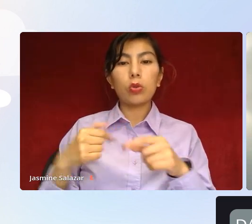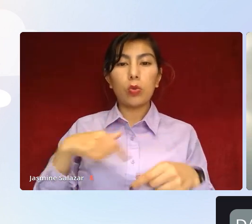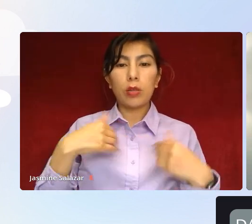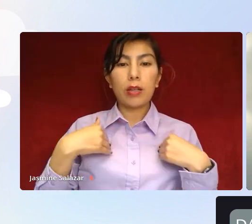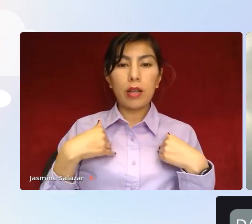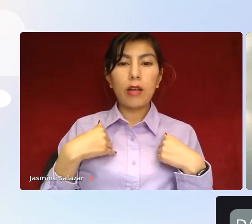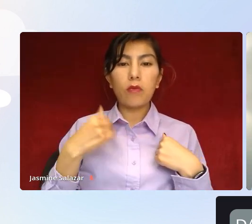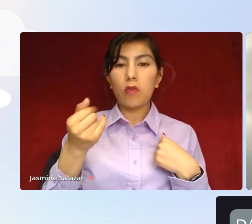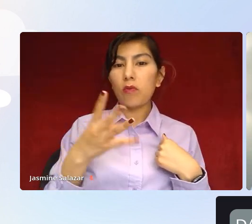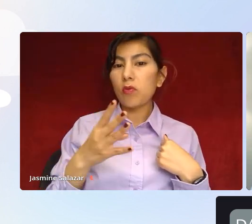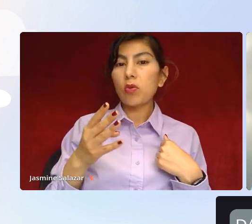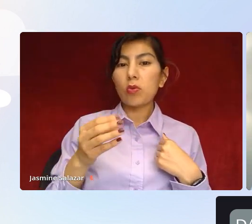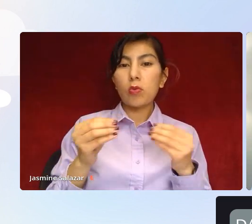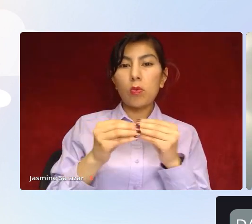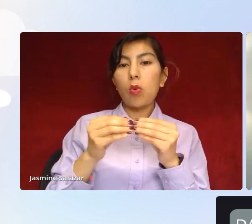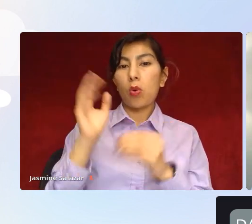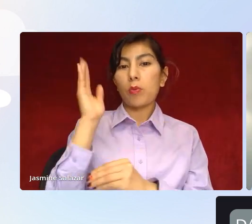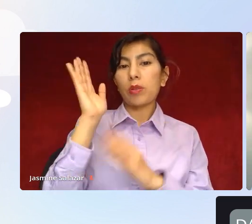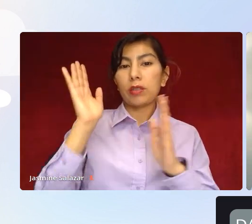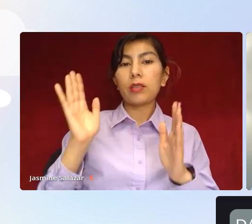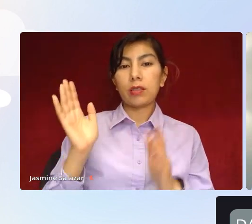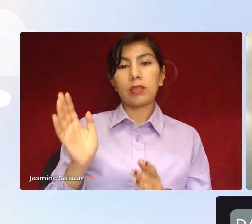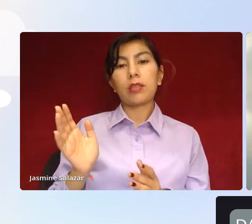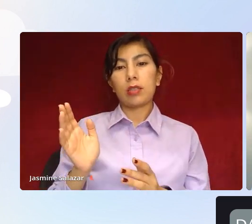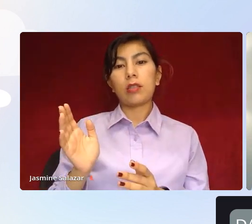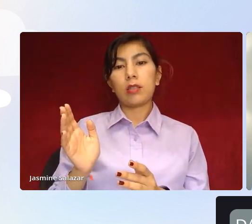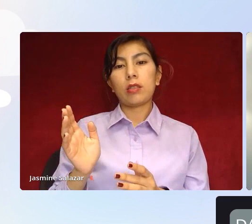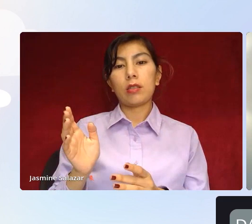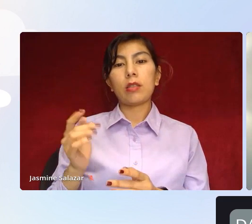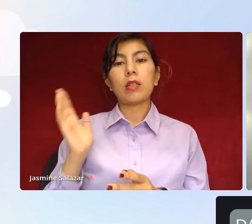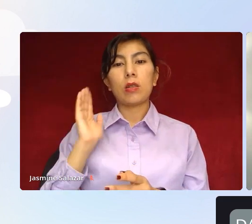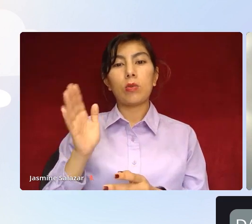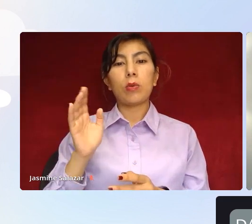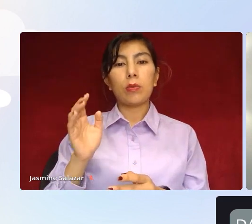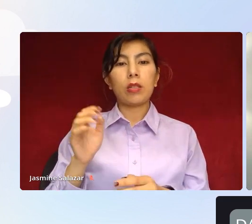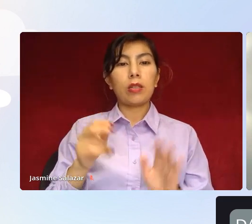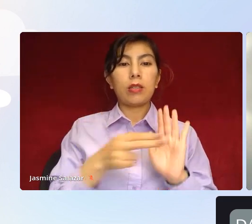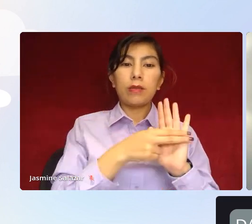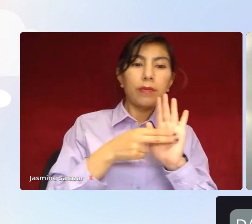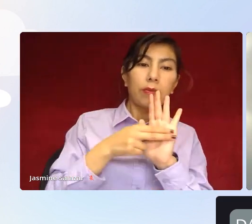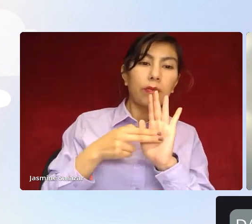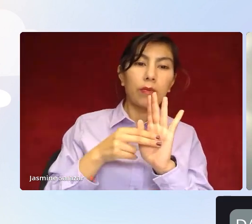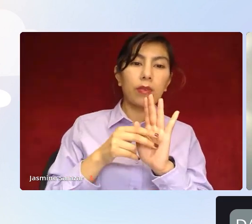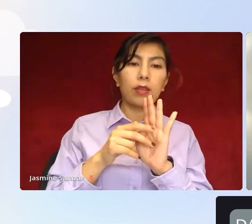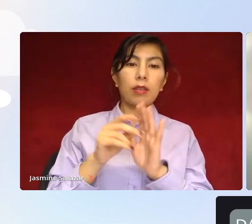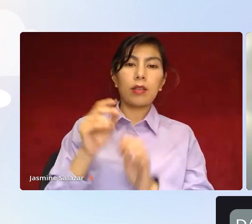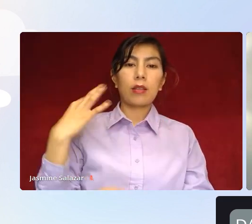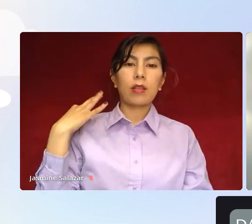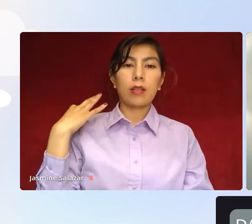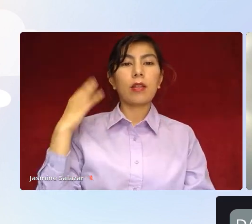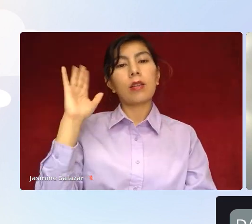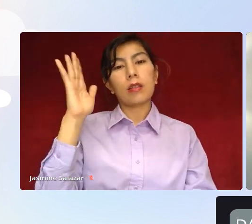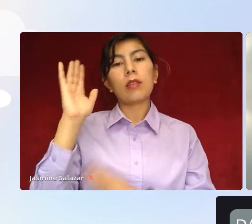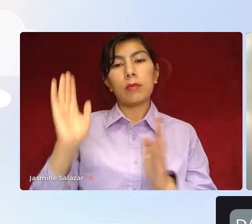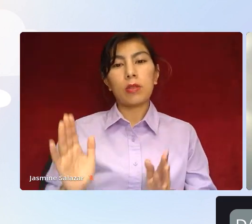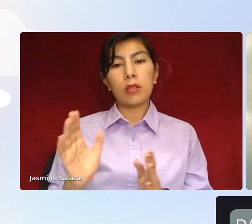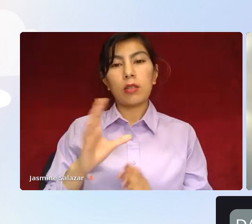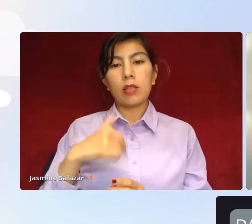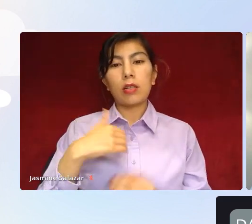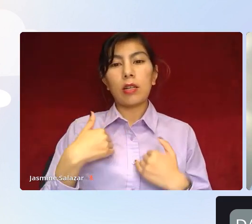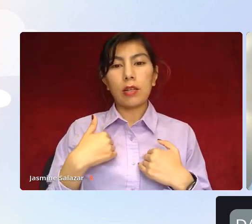several presentations that will be highlighting speakers. And I